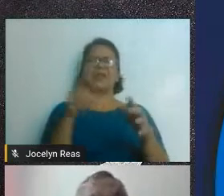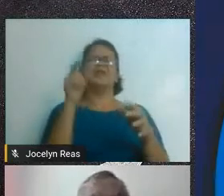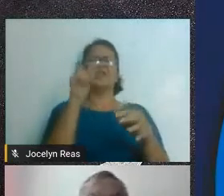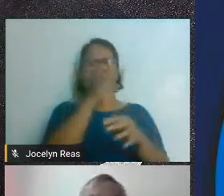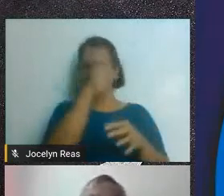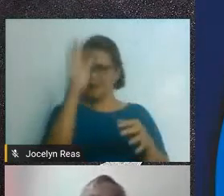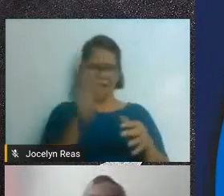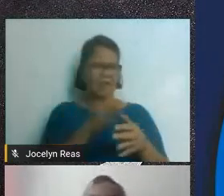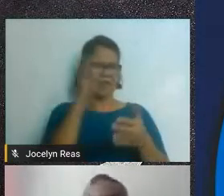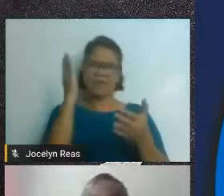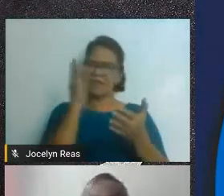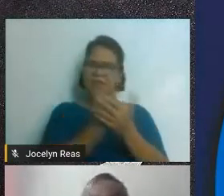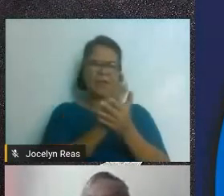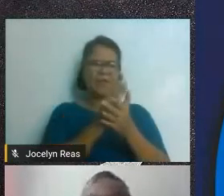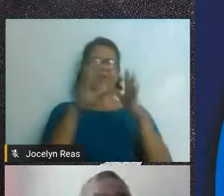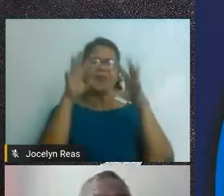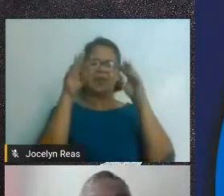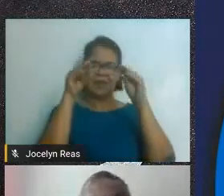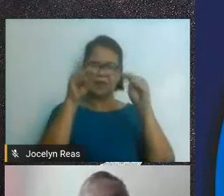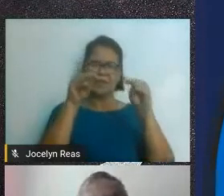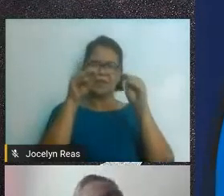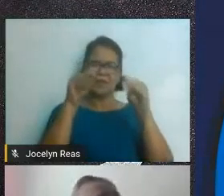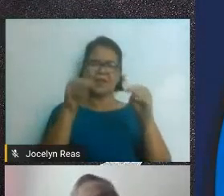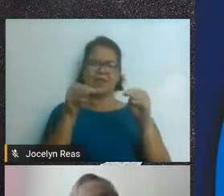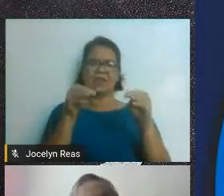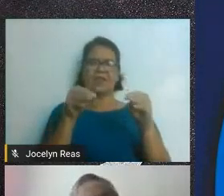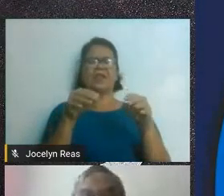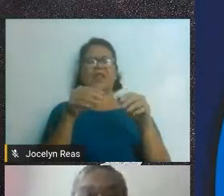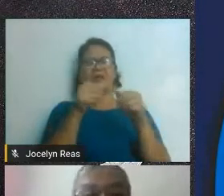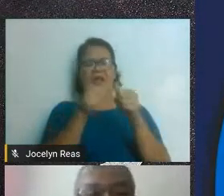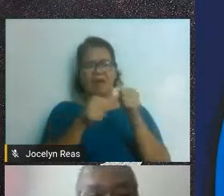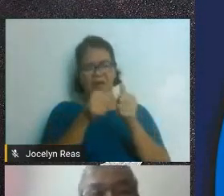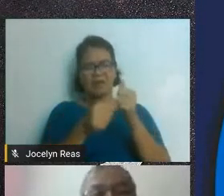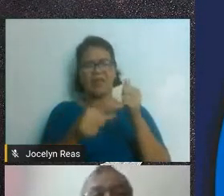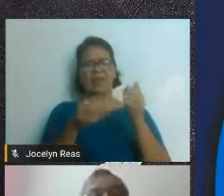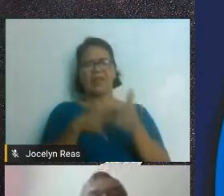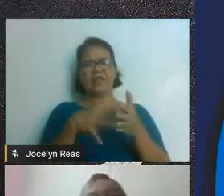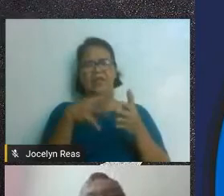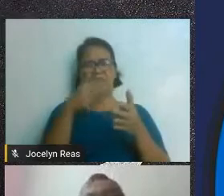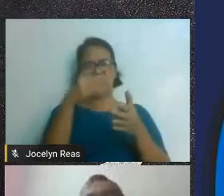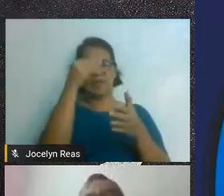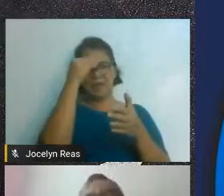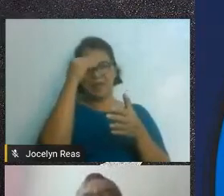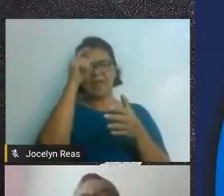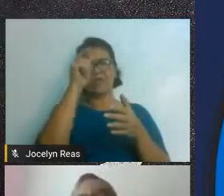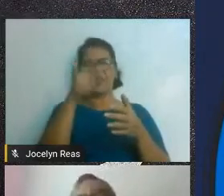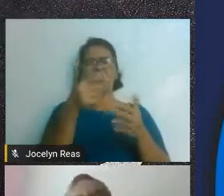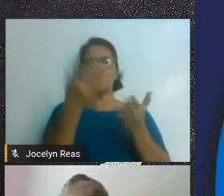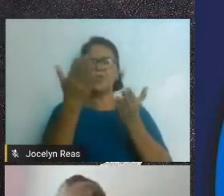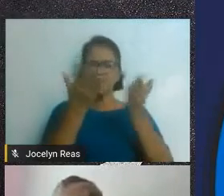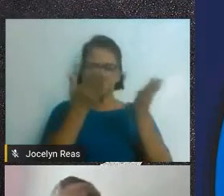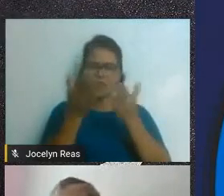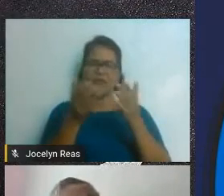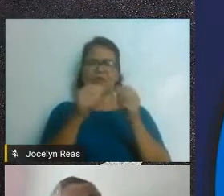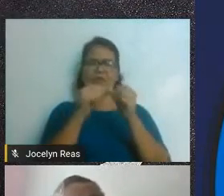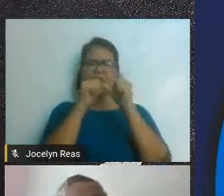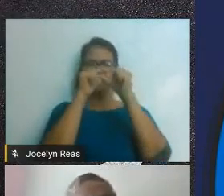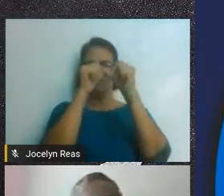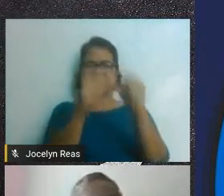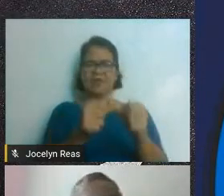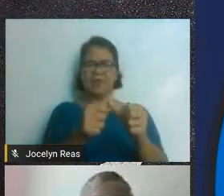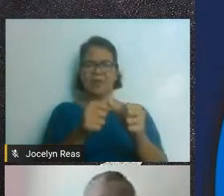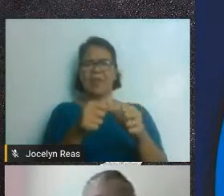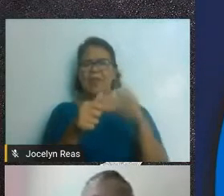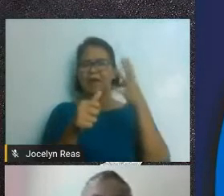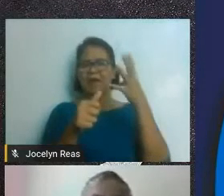served properly. And I would like to believe sa CDO, mas marami yung ganun. Pang-apat, we should provide feedback along the way. That's